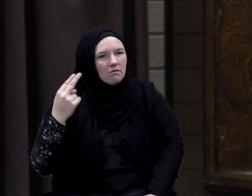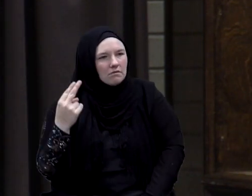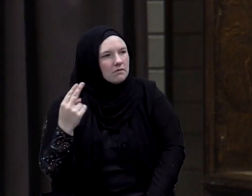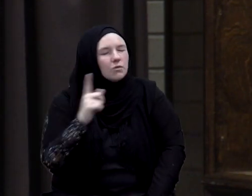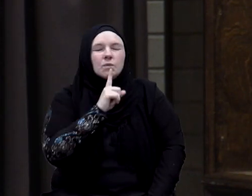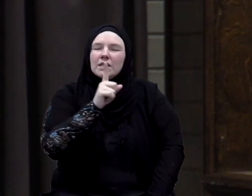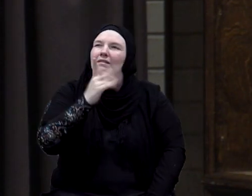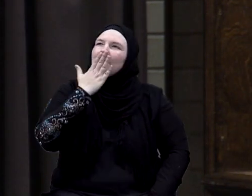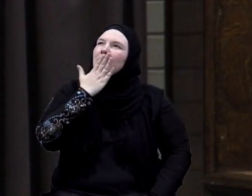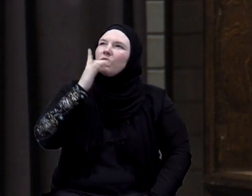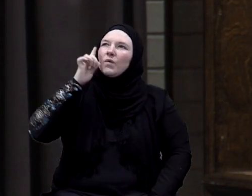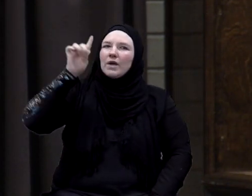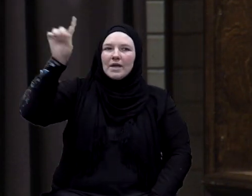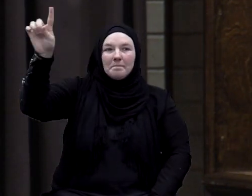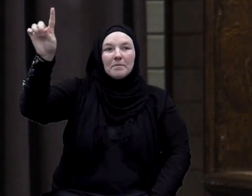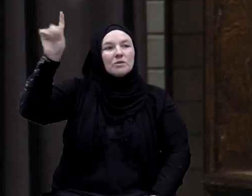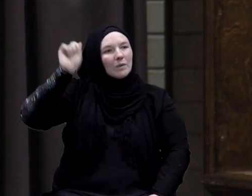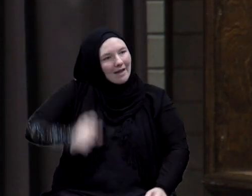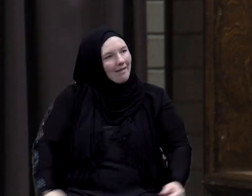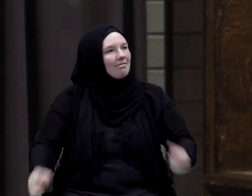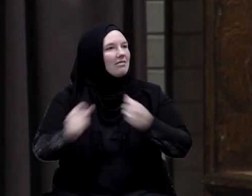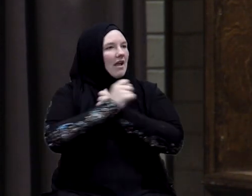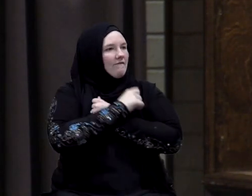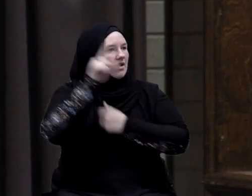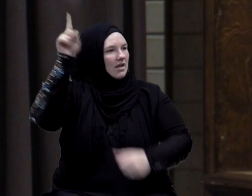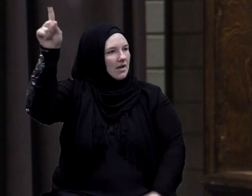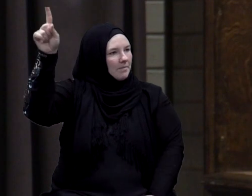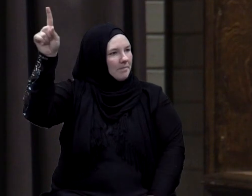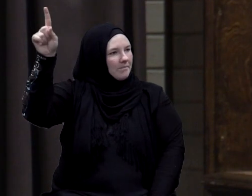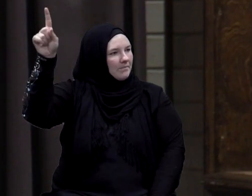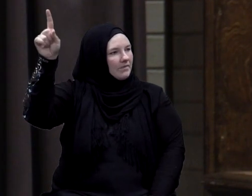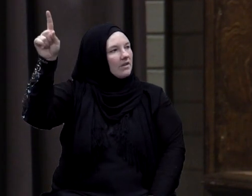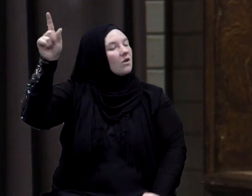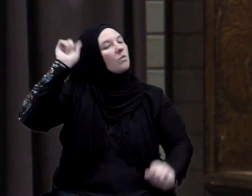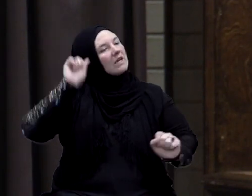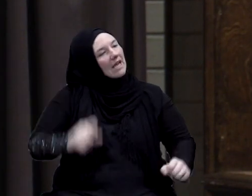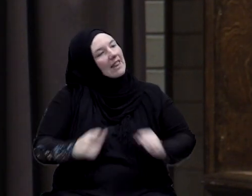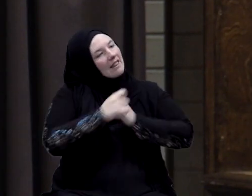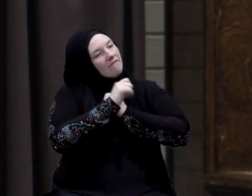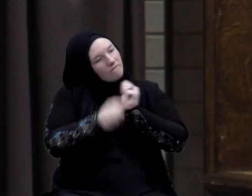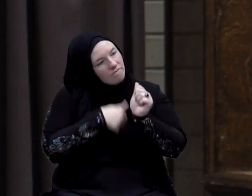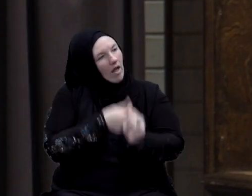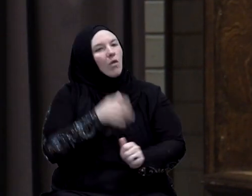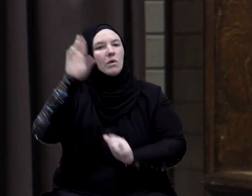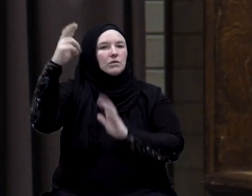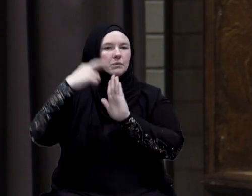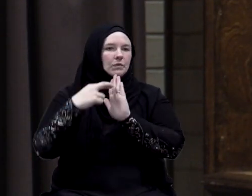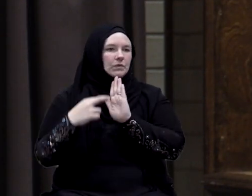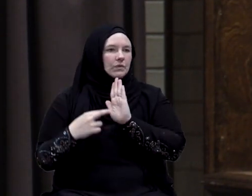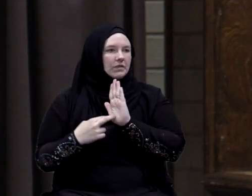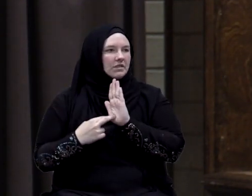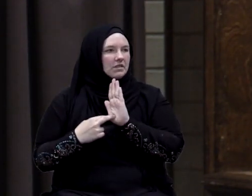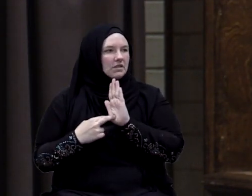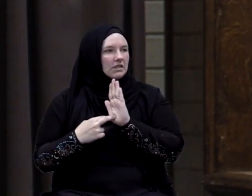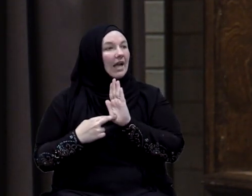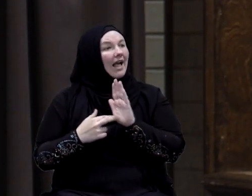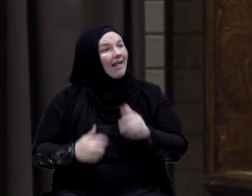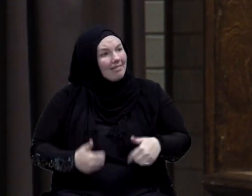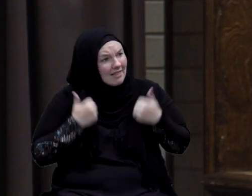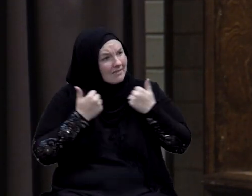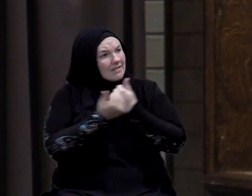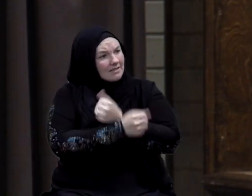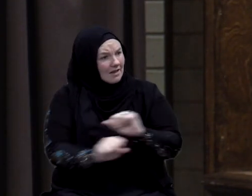him, so that we can love him, so that we can live by his rules and live